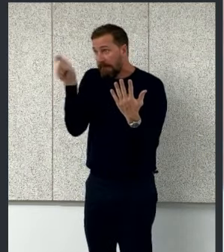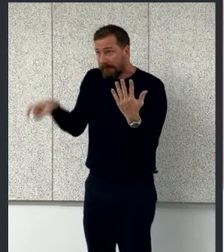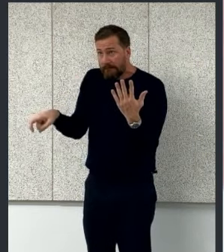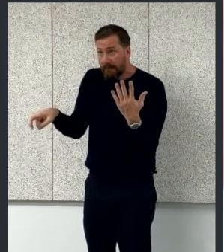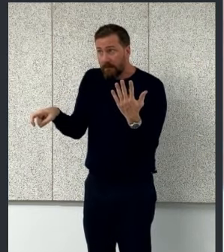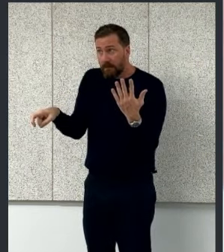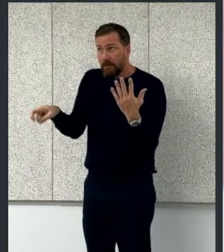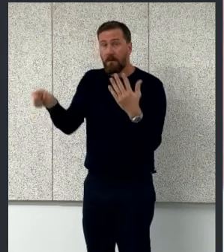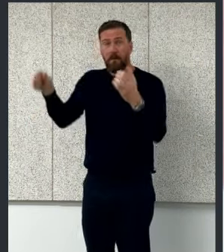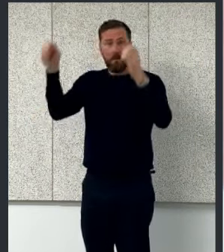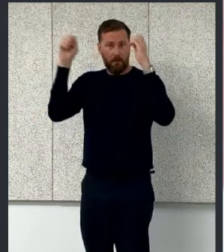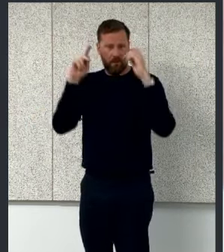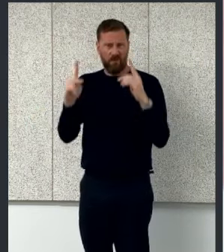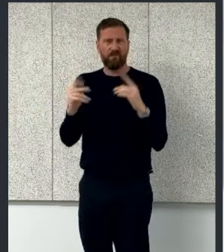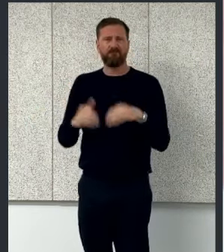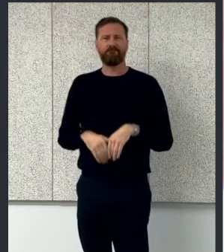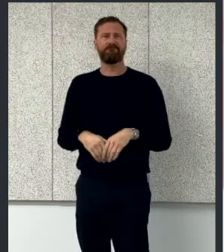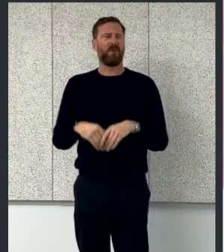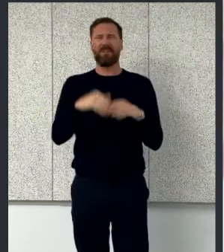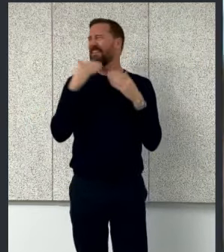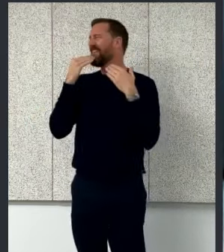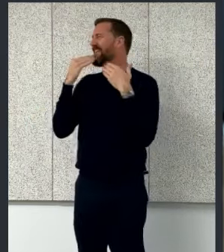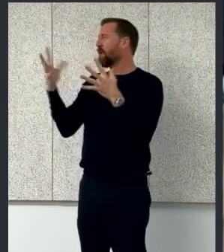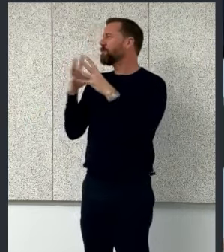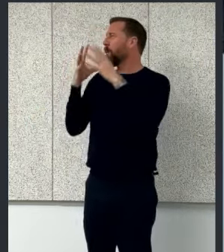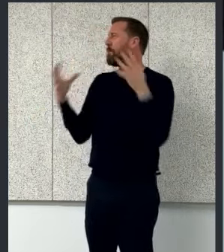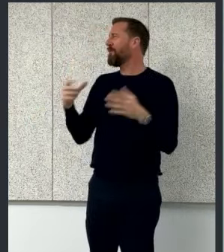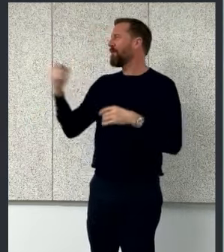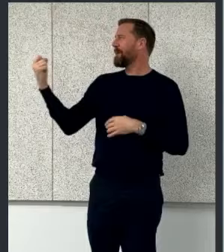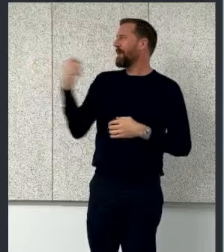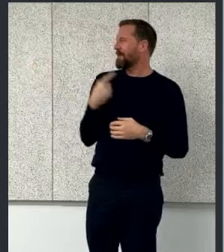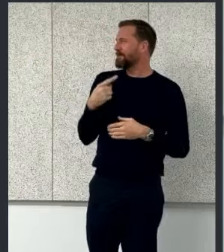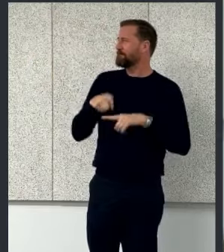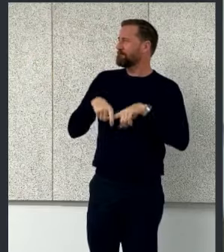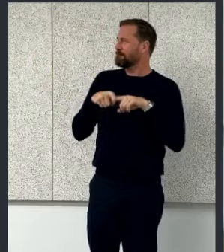Okay, thank you very much. Thanks so much for asking, David. No problem.